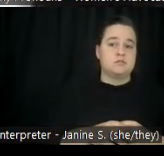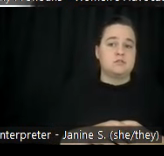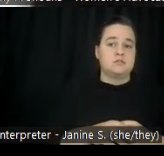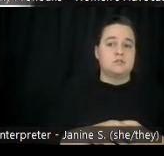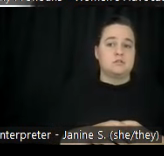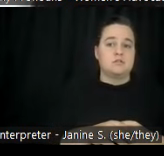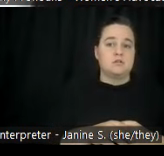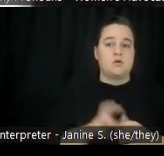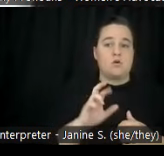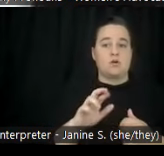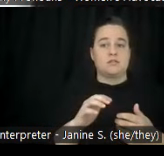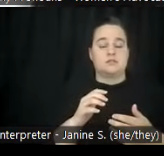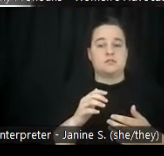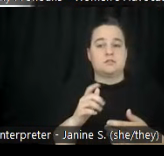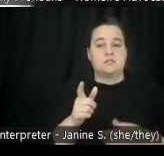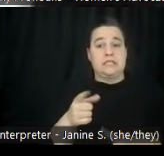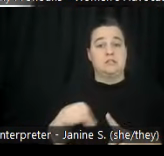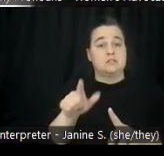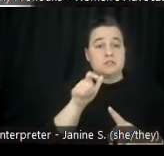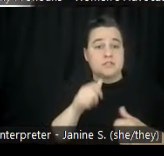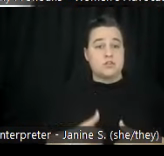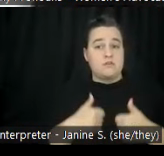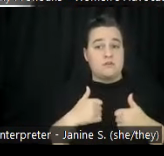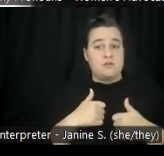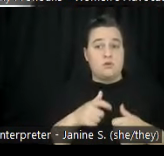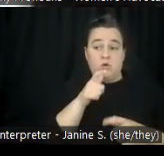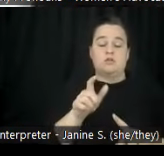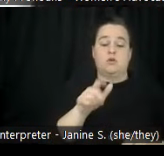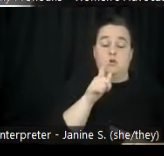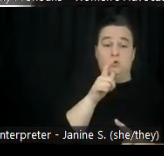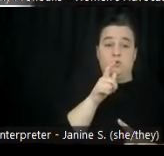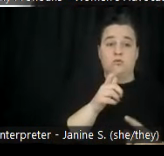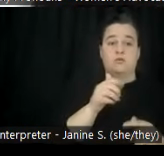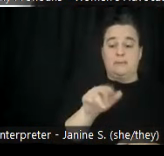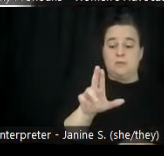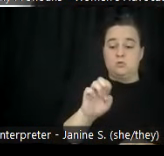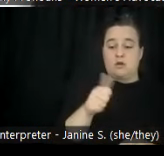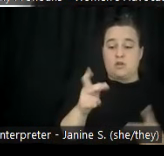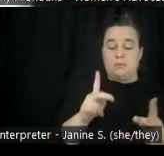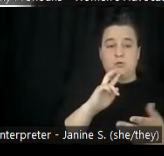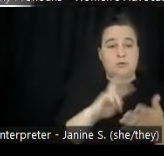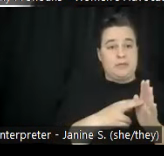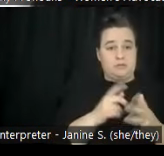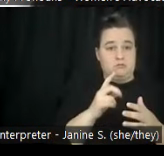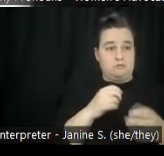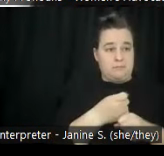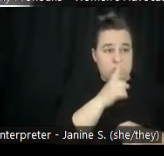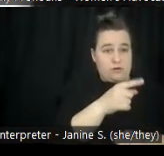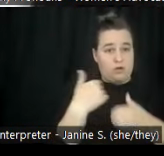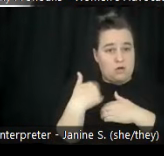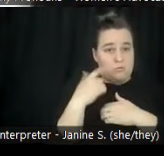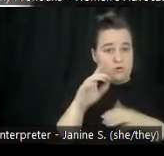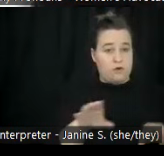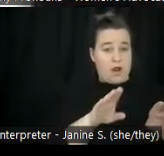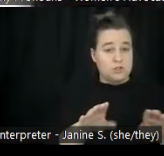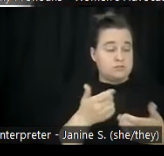LGBTQIA people who use abuse accountable for their actions. So you can pop them in the chat,